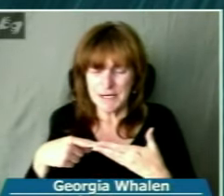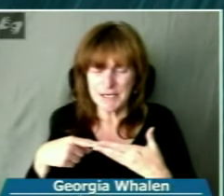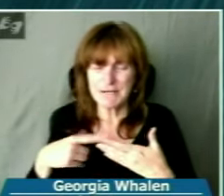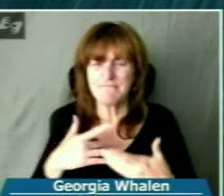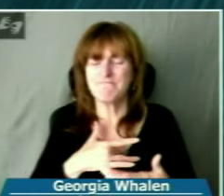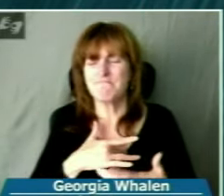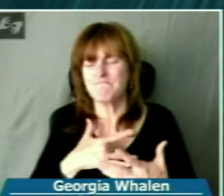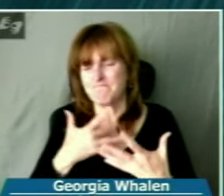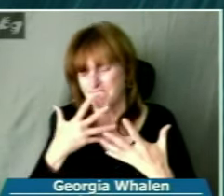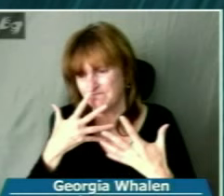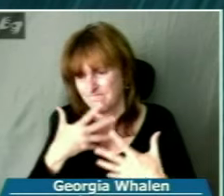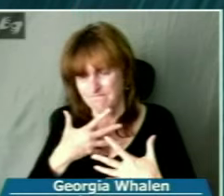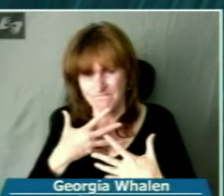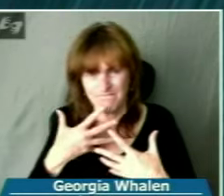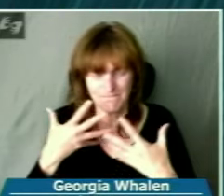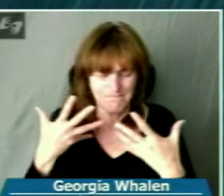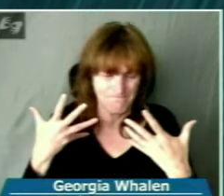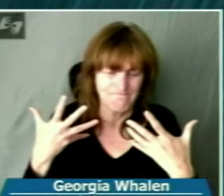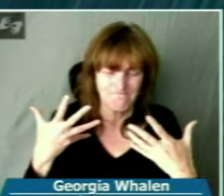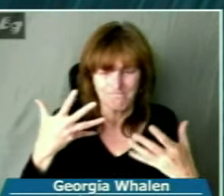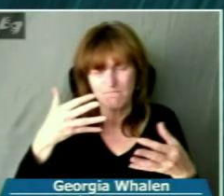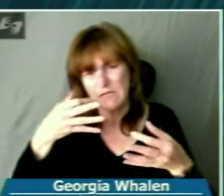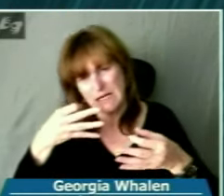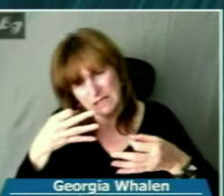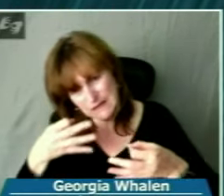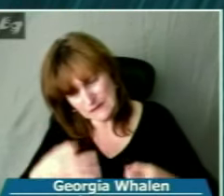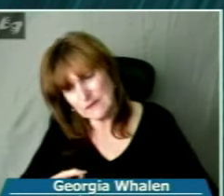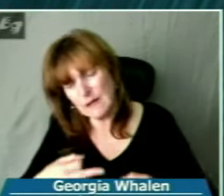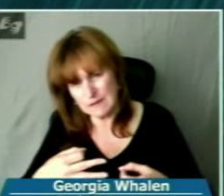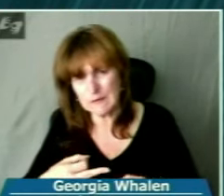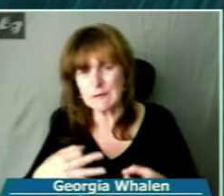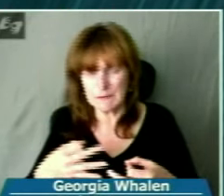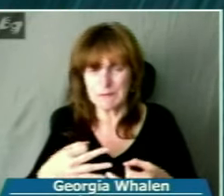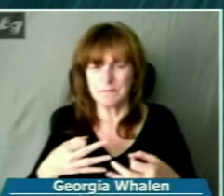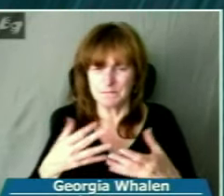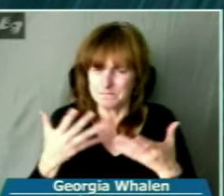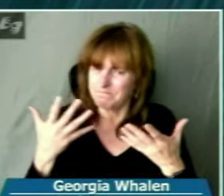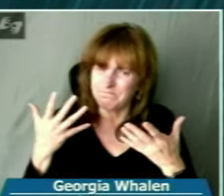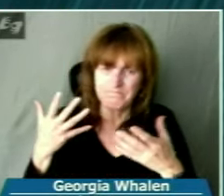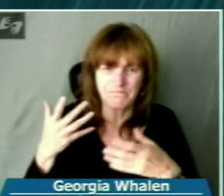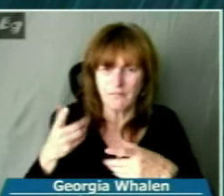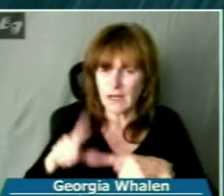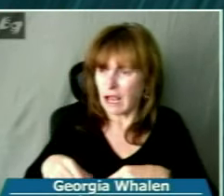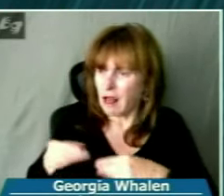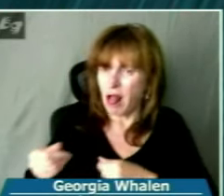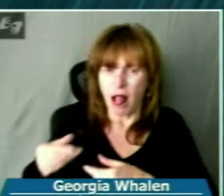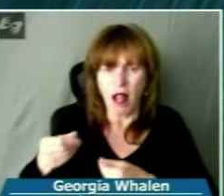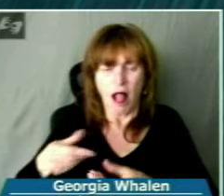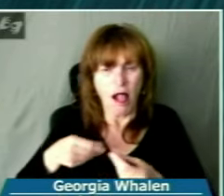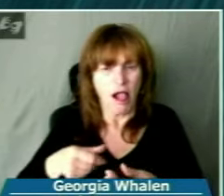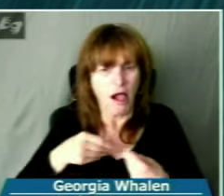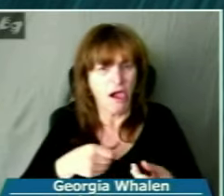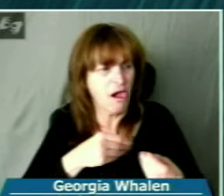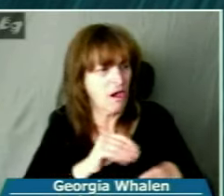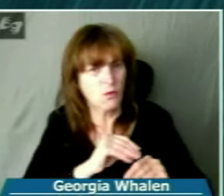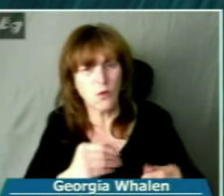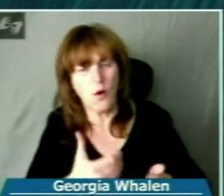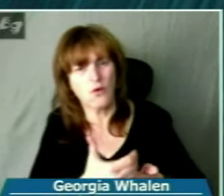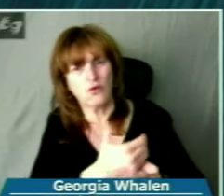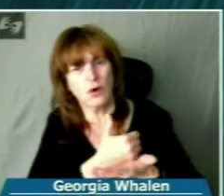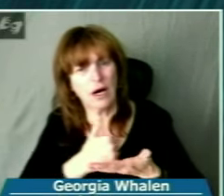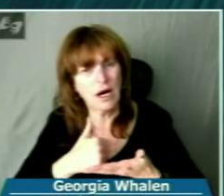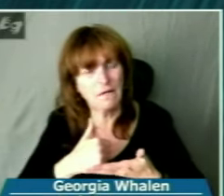attempt to do that and expend all of these dollars without, you know, a confirmed revenue source, it was decided today